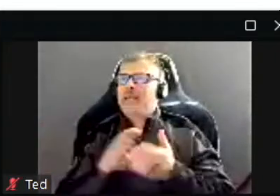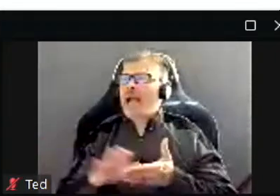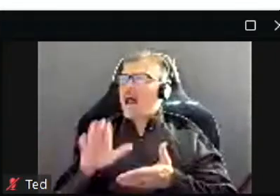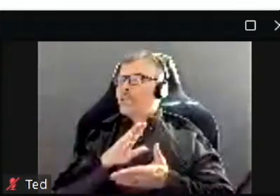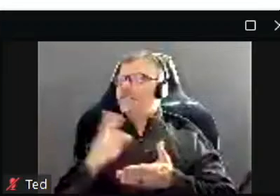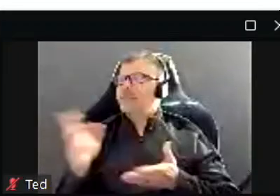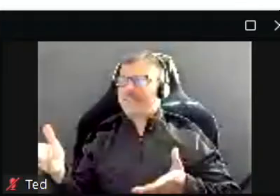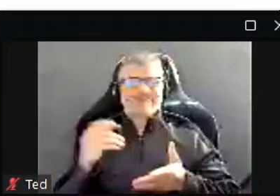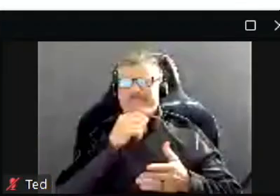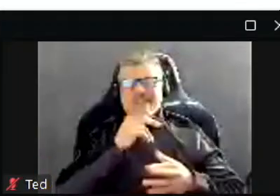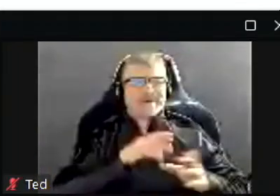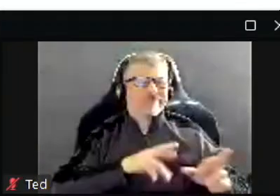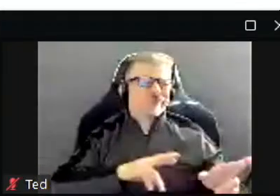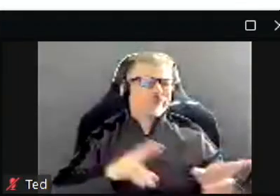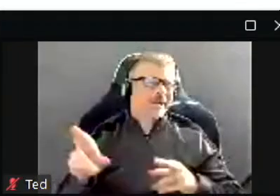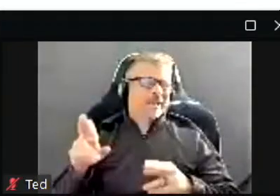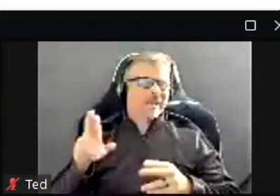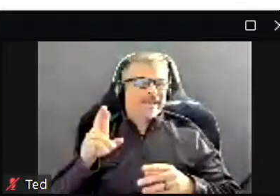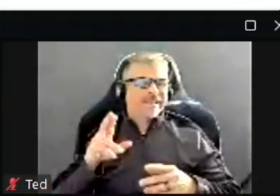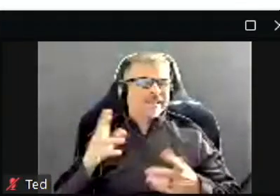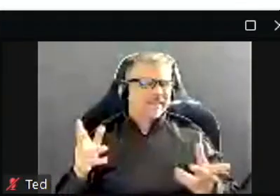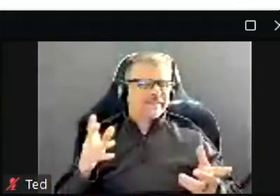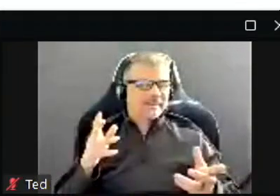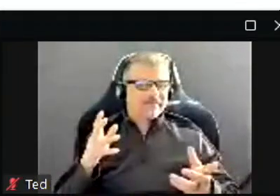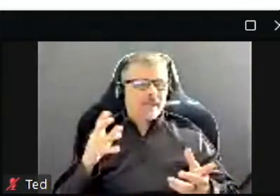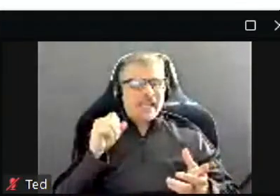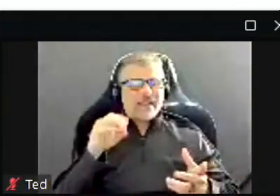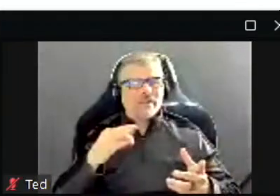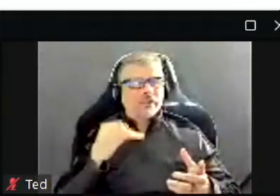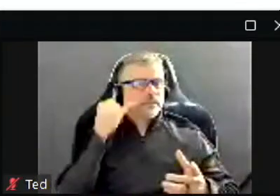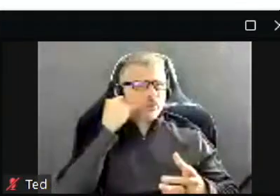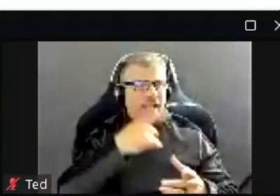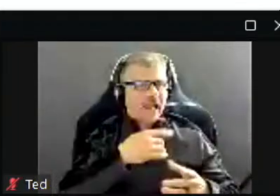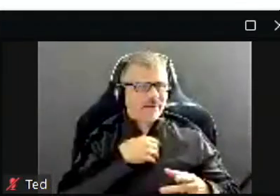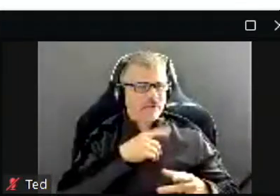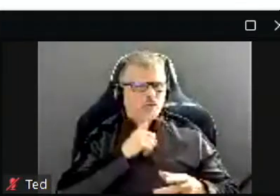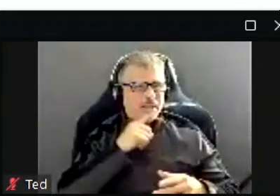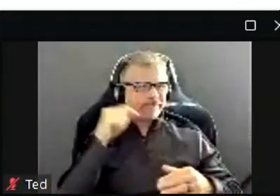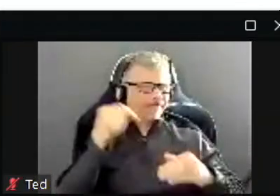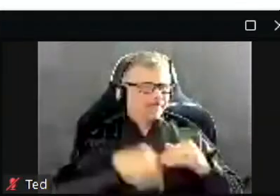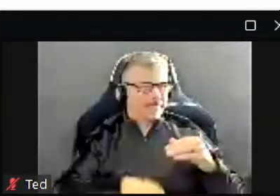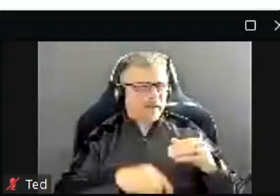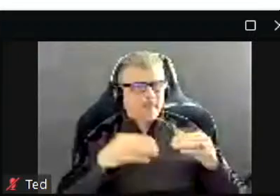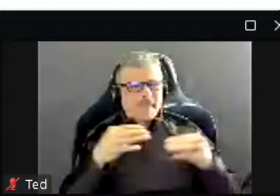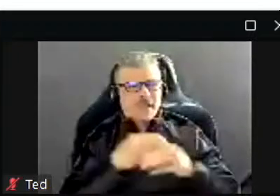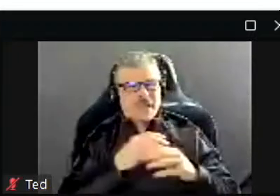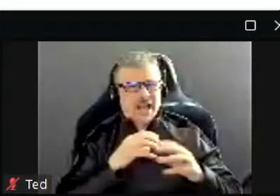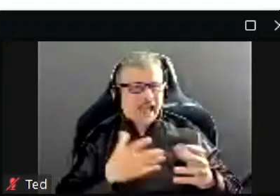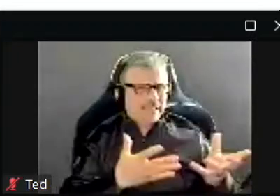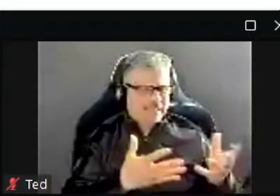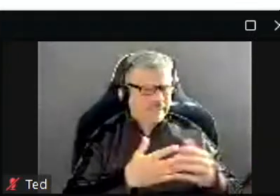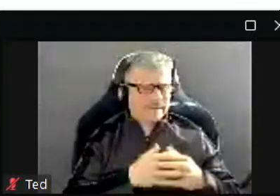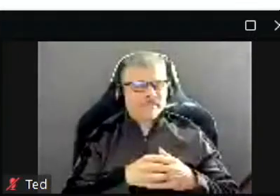prepared per se if they have a very intensive math class that they're supporting. We talked